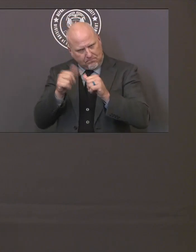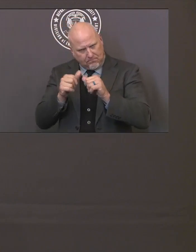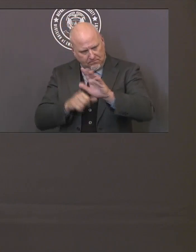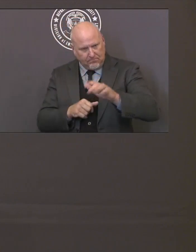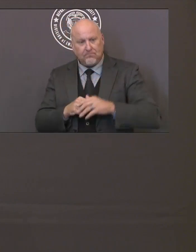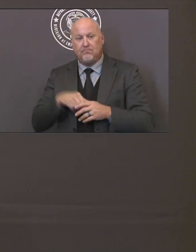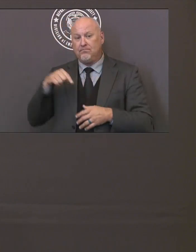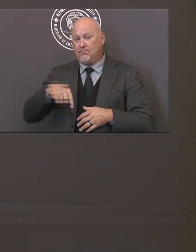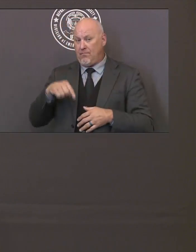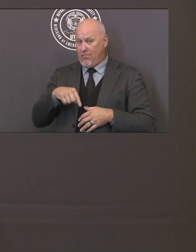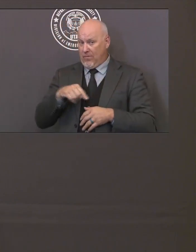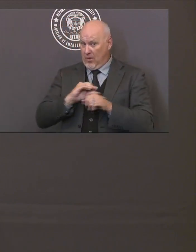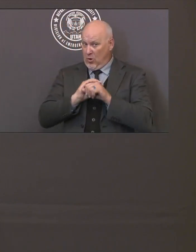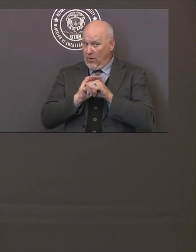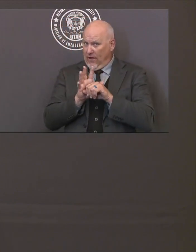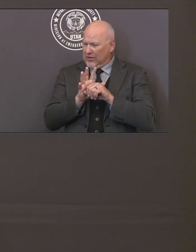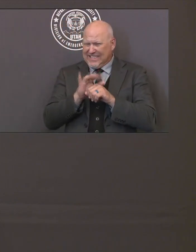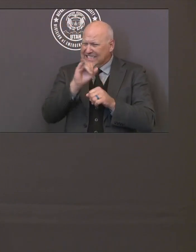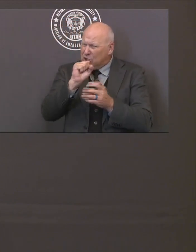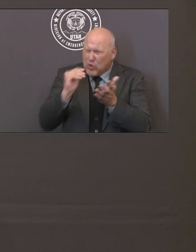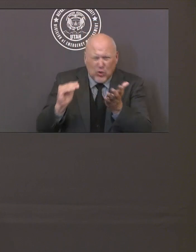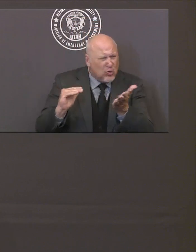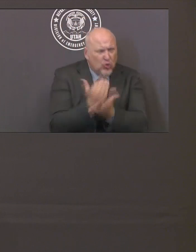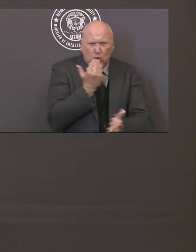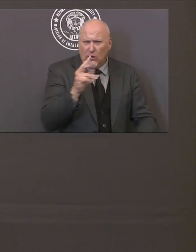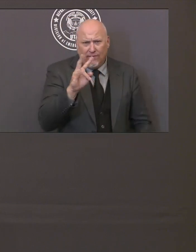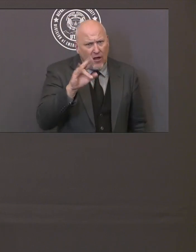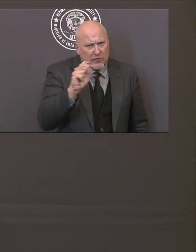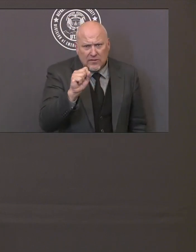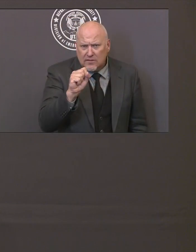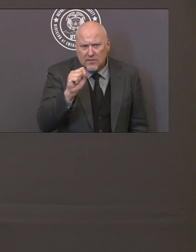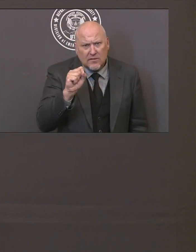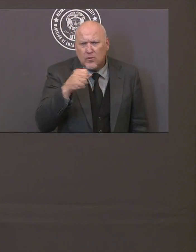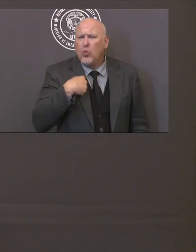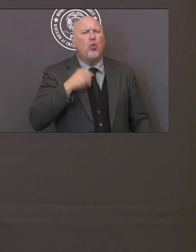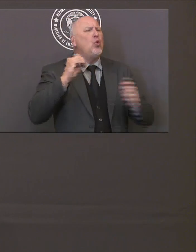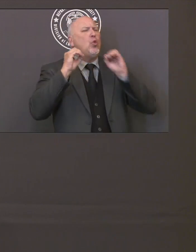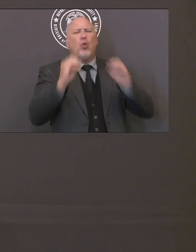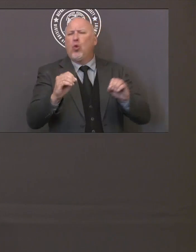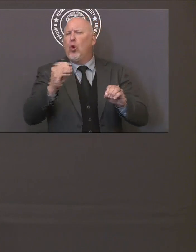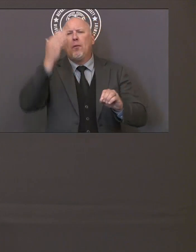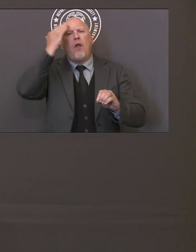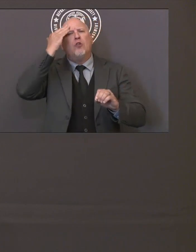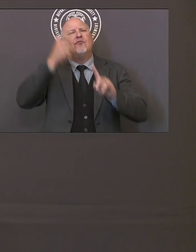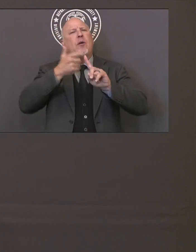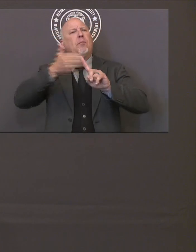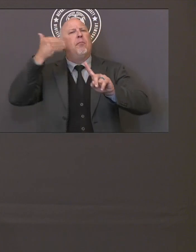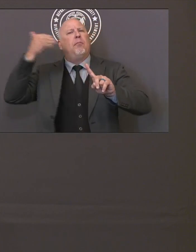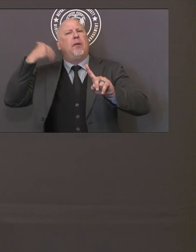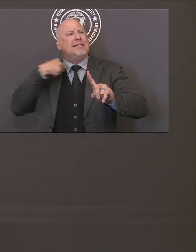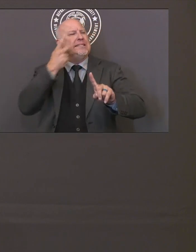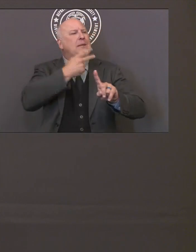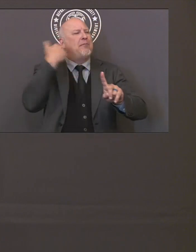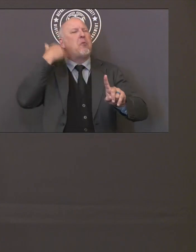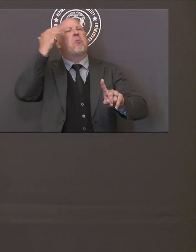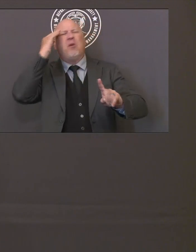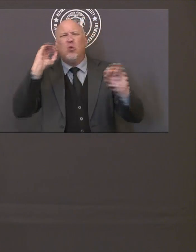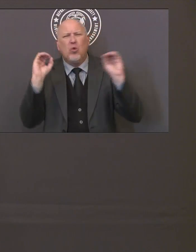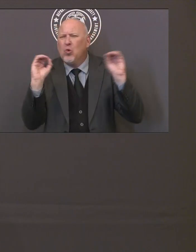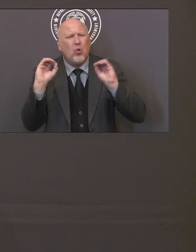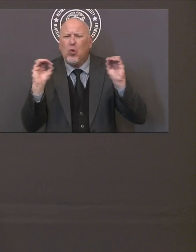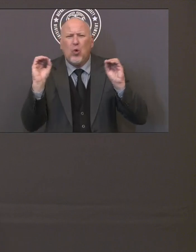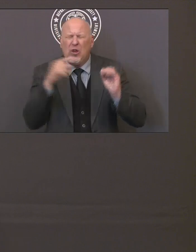conclusion. So this fundamental question, are masks effective at preventing